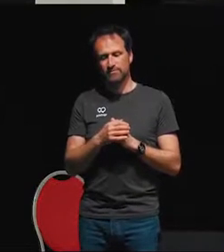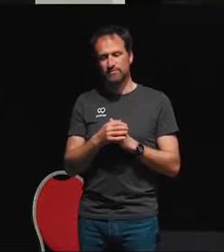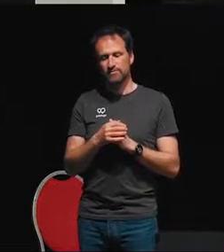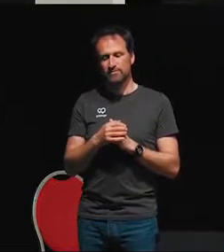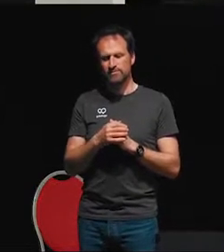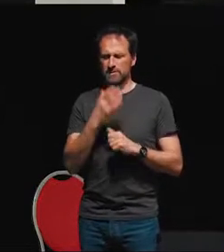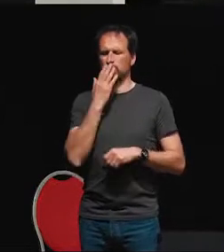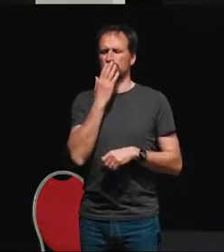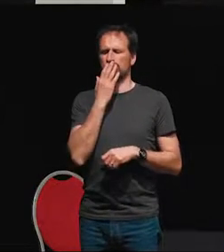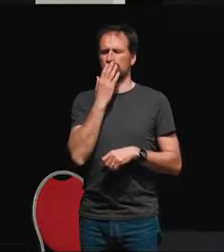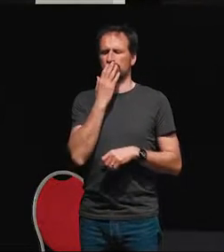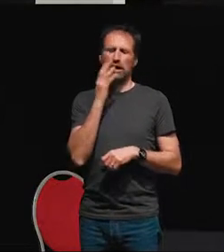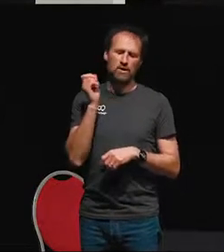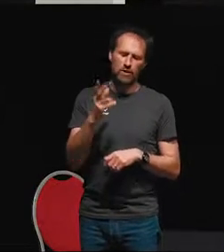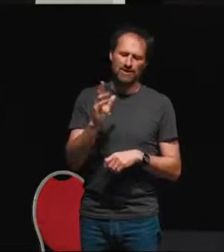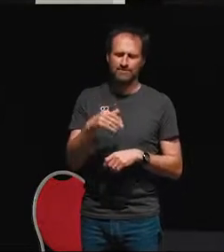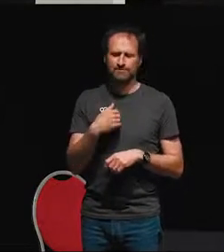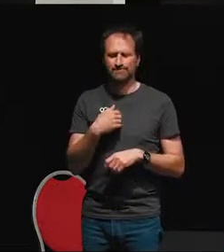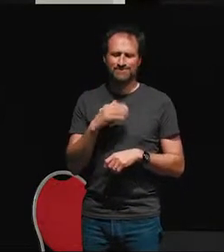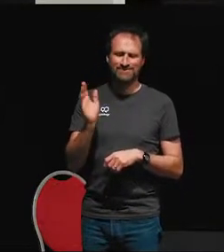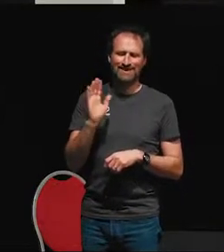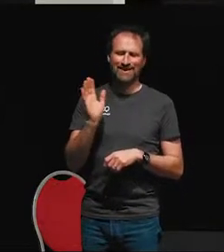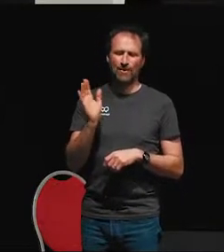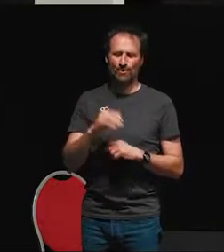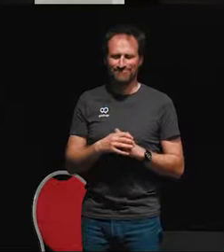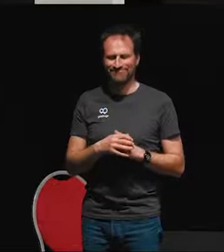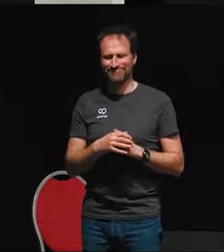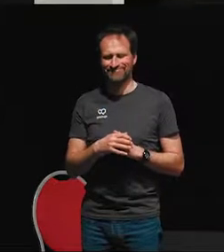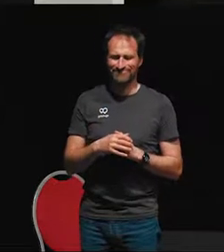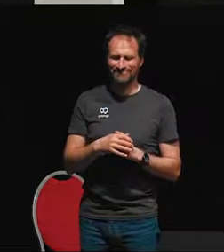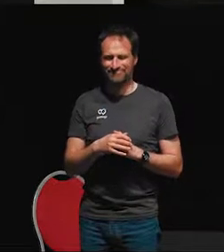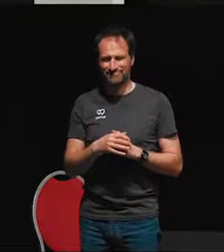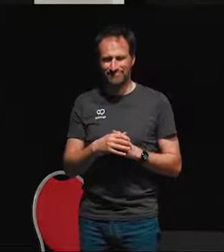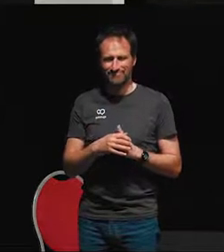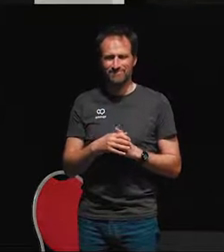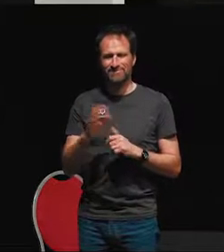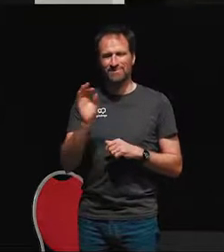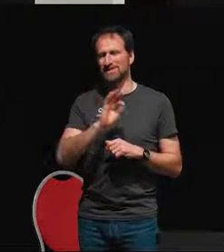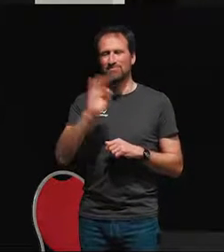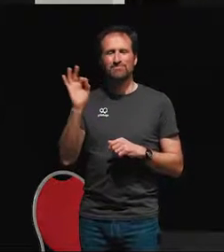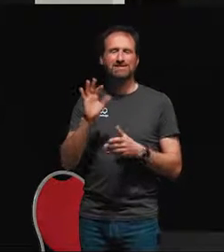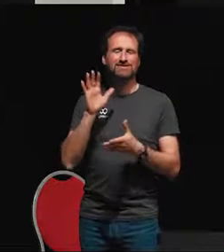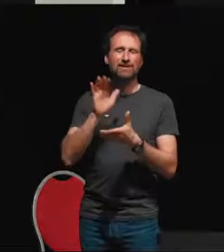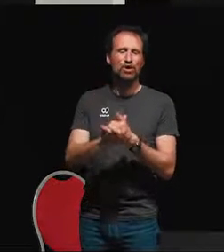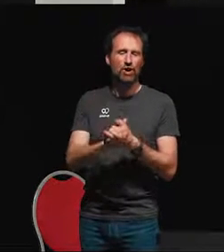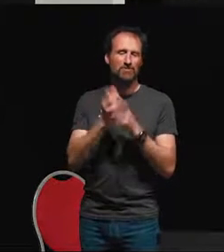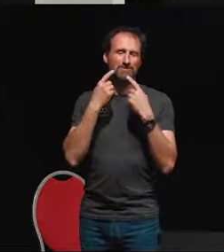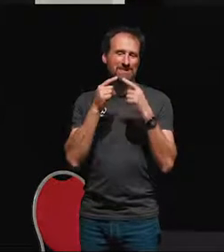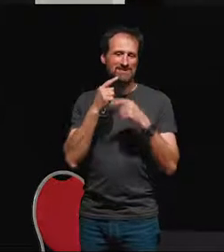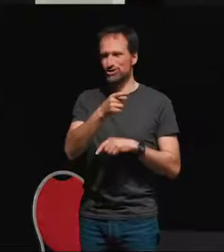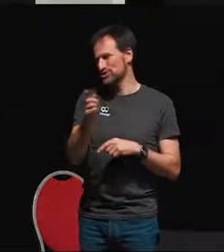well that's fine I can do this hello the best commit message you've ever seen